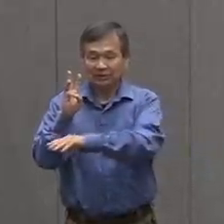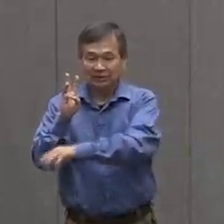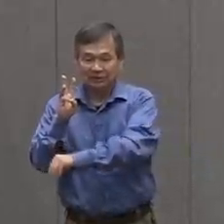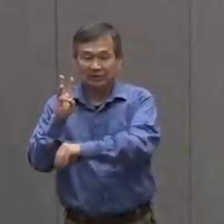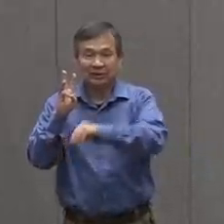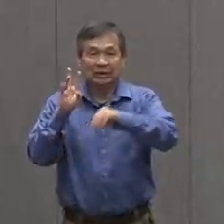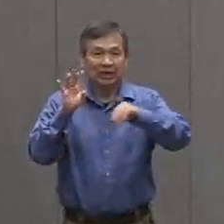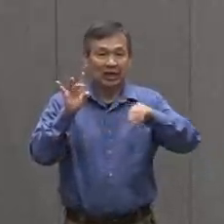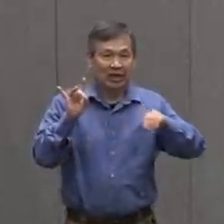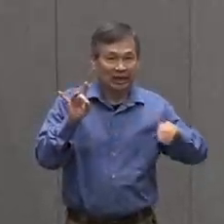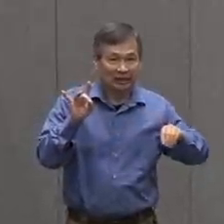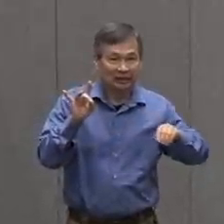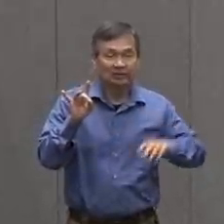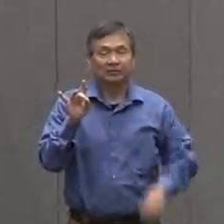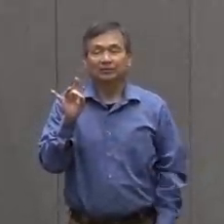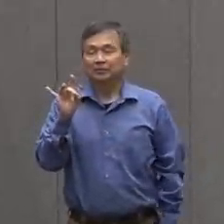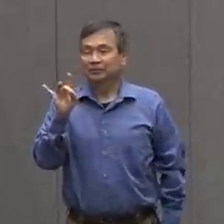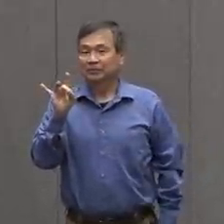eight,